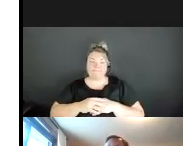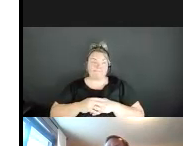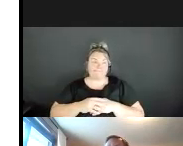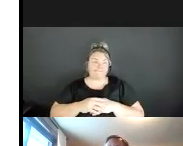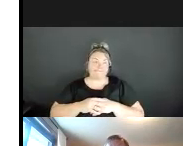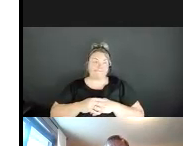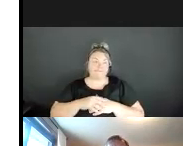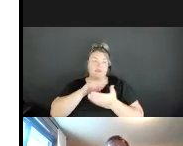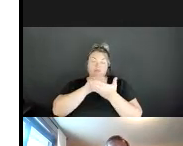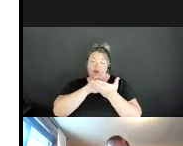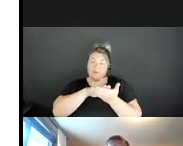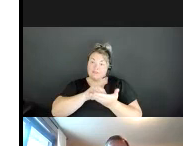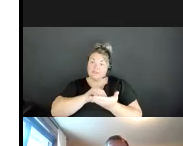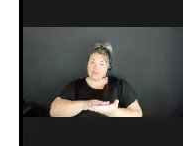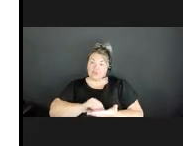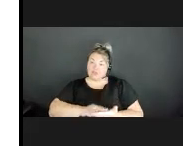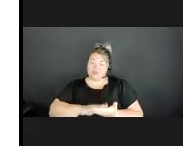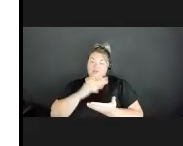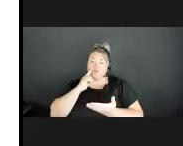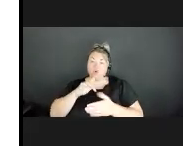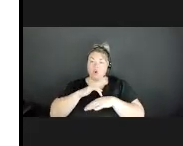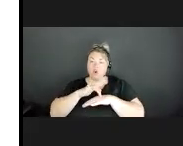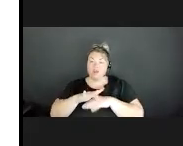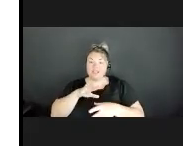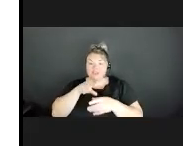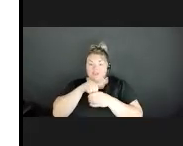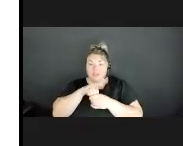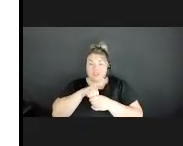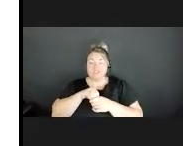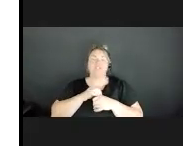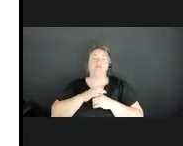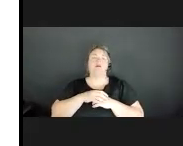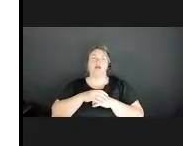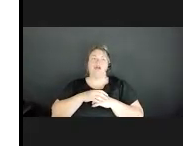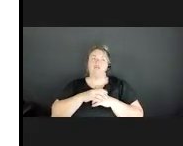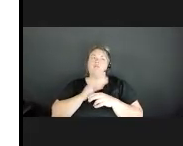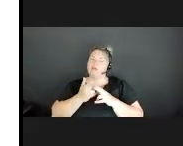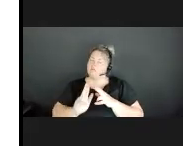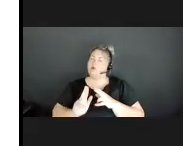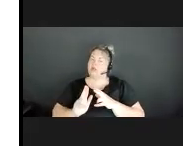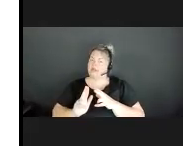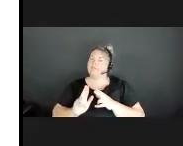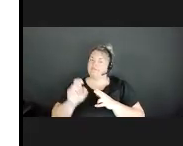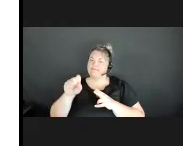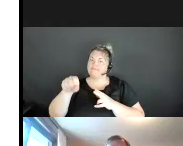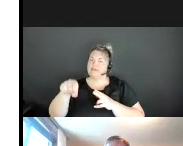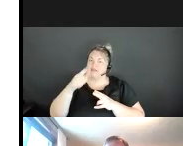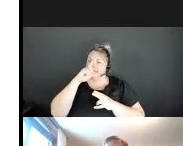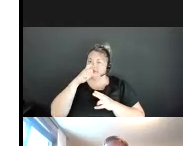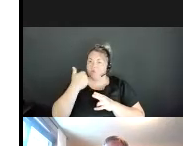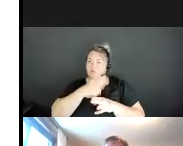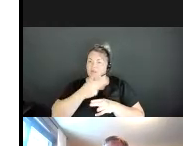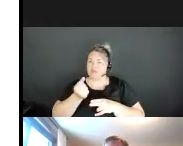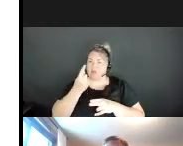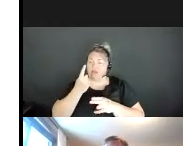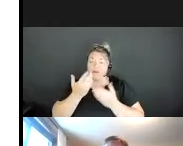The documentation for early intervention is pretty brief because we understand that there may